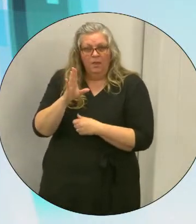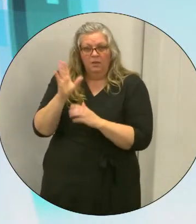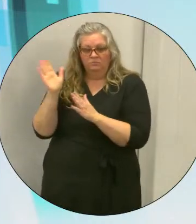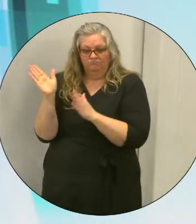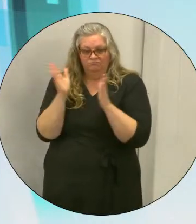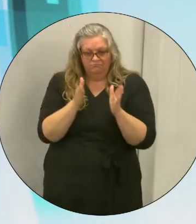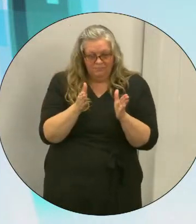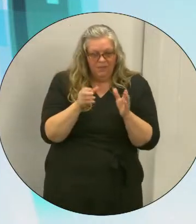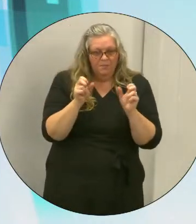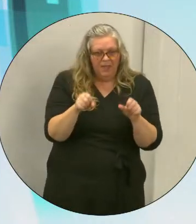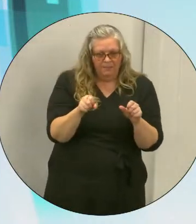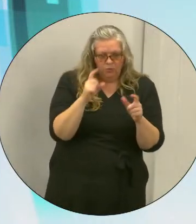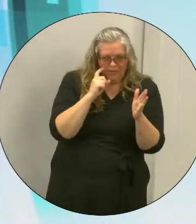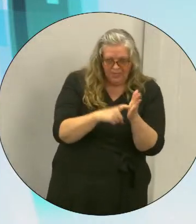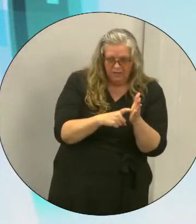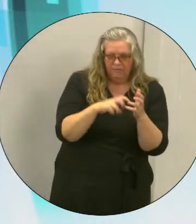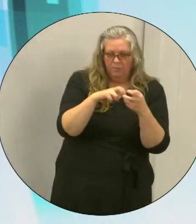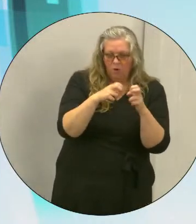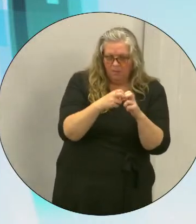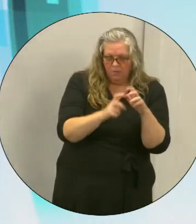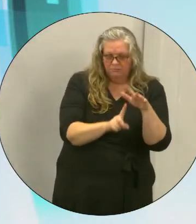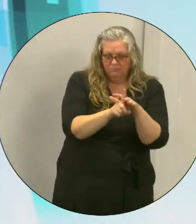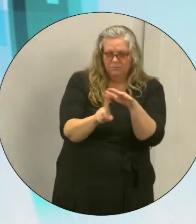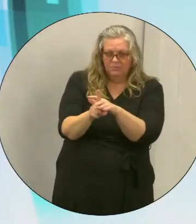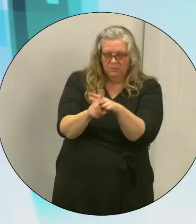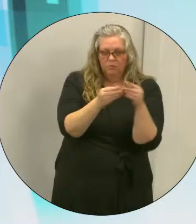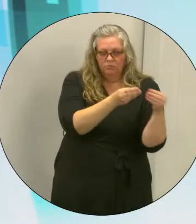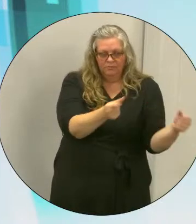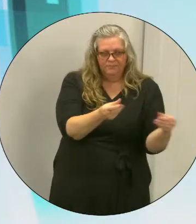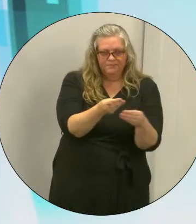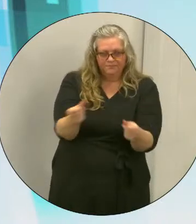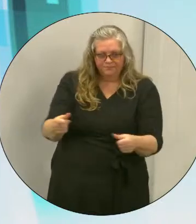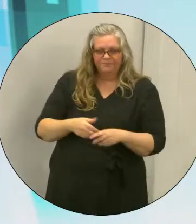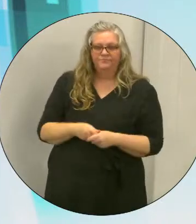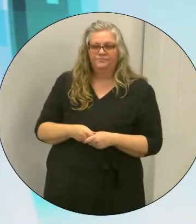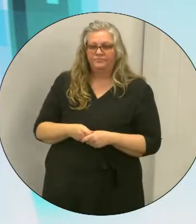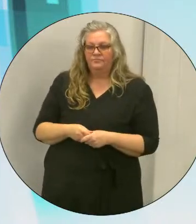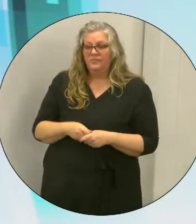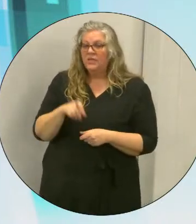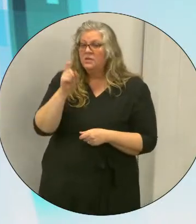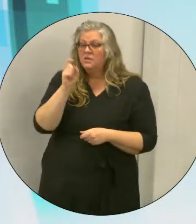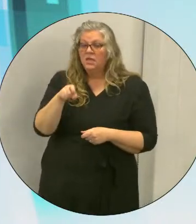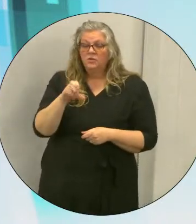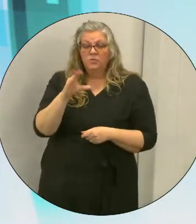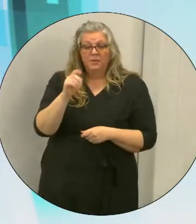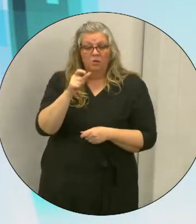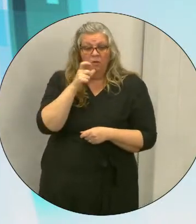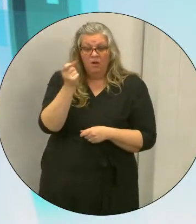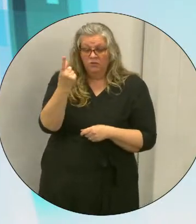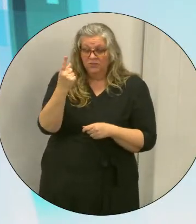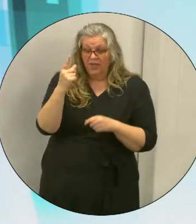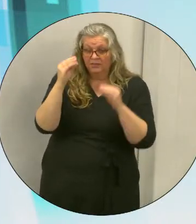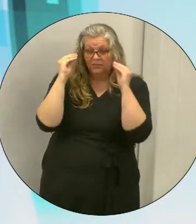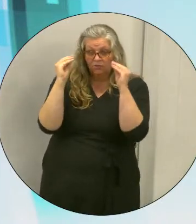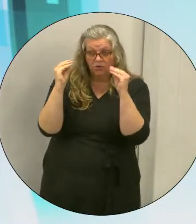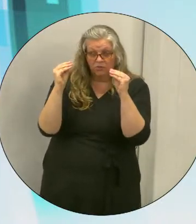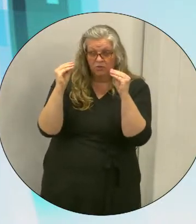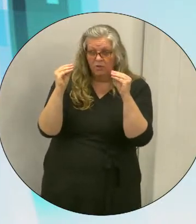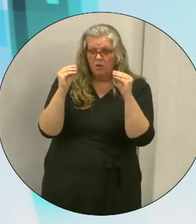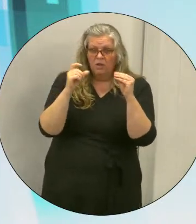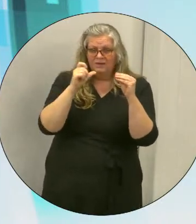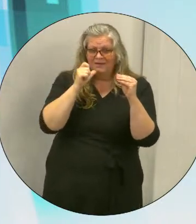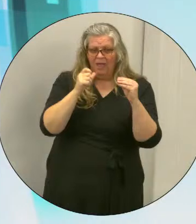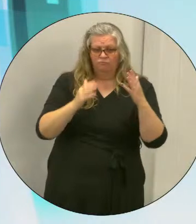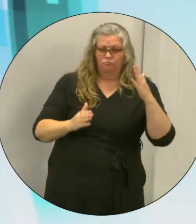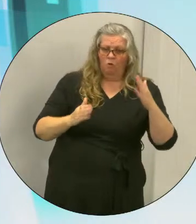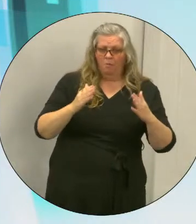the problems we deal with on a daily basis and fix them. We need a superintendent who understands educators are more than just a robot